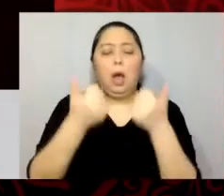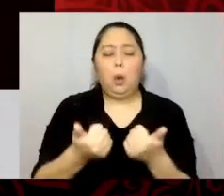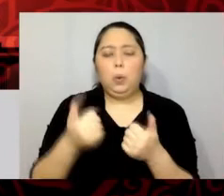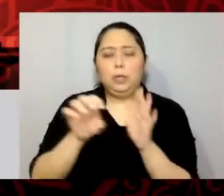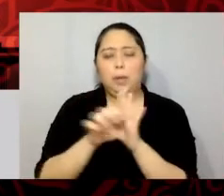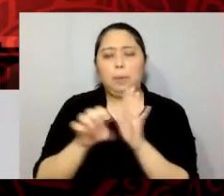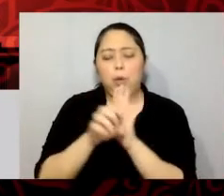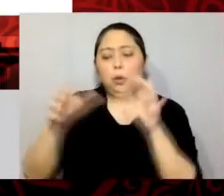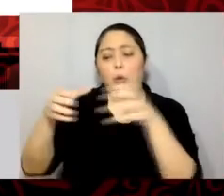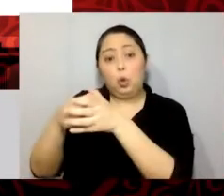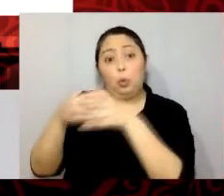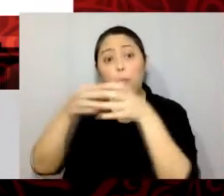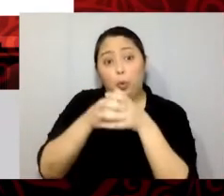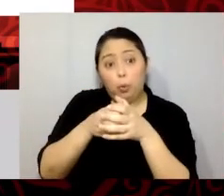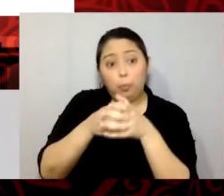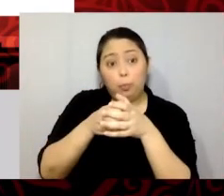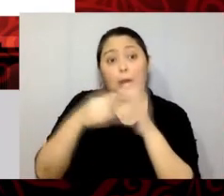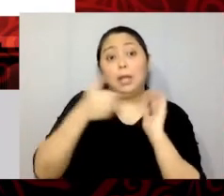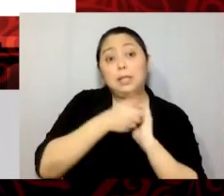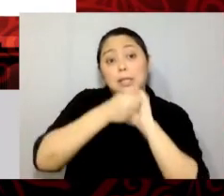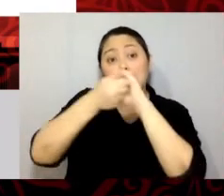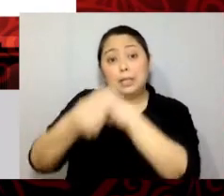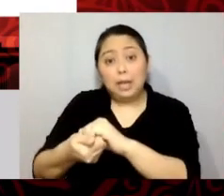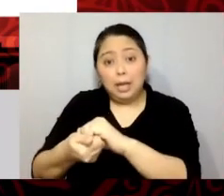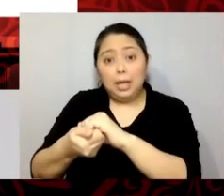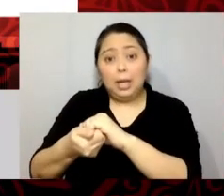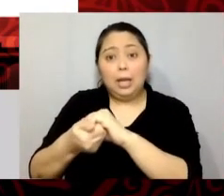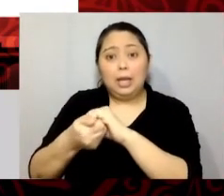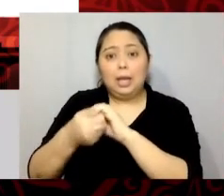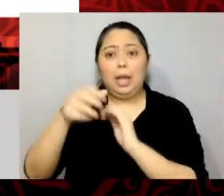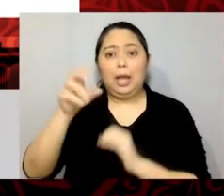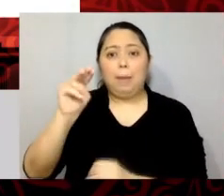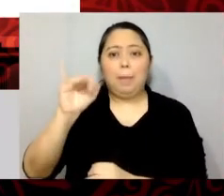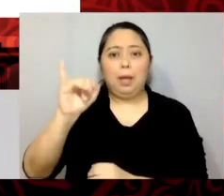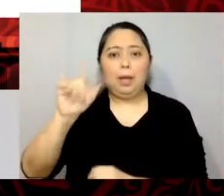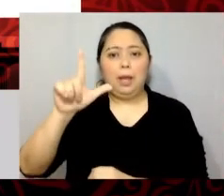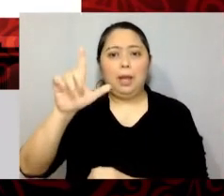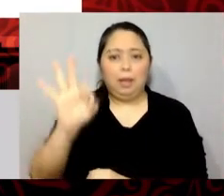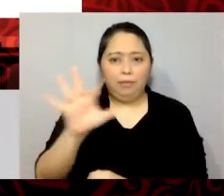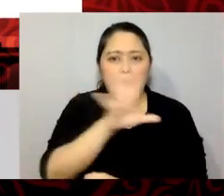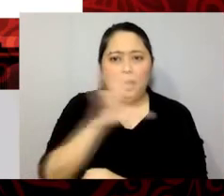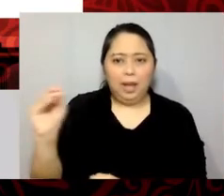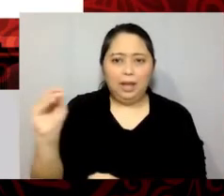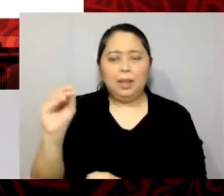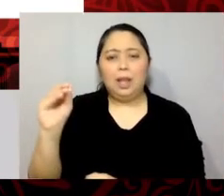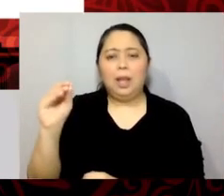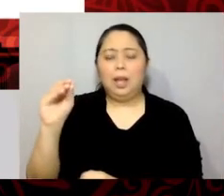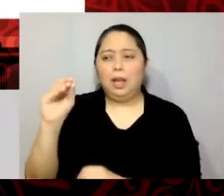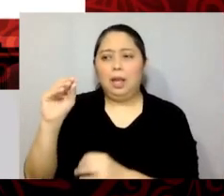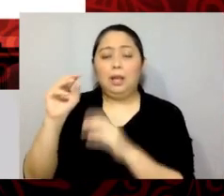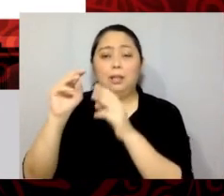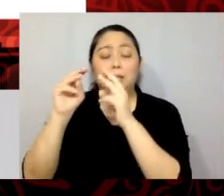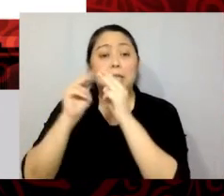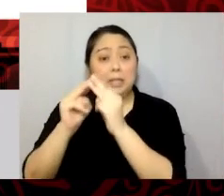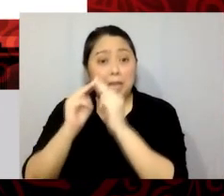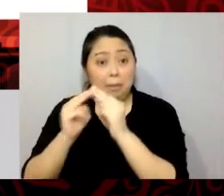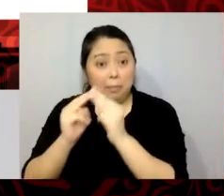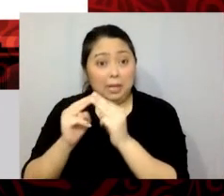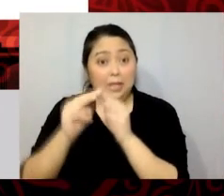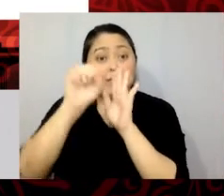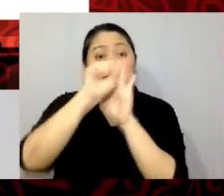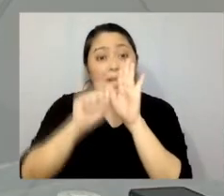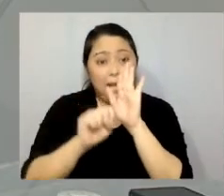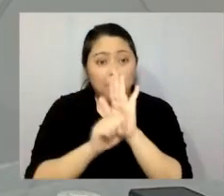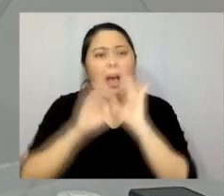how would local groups affiliated with the organization Islamic State affect the prospects of BARM and peace process